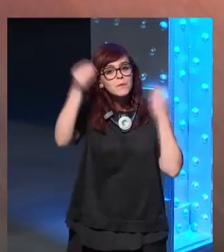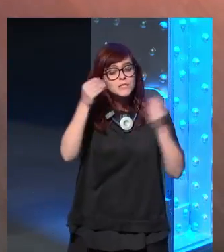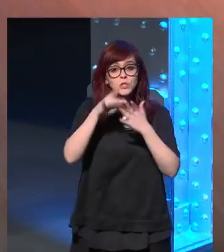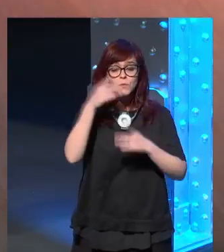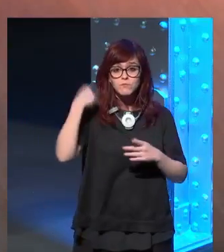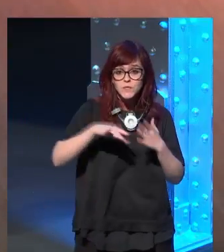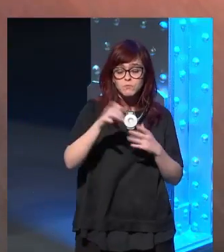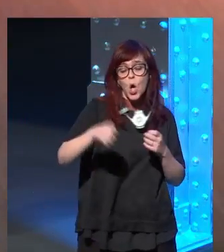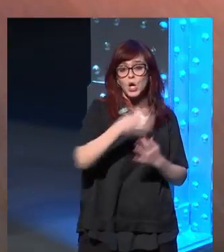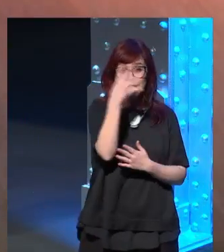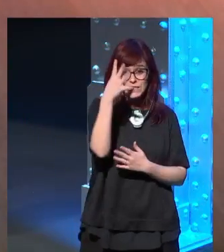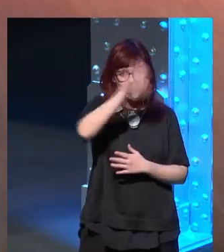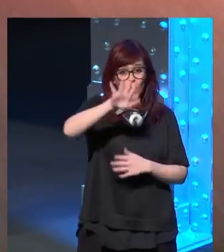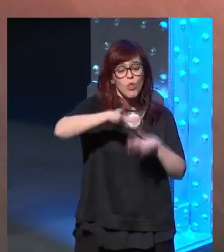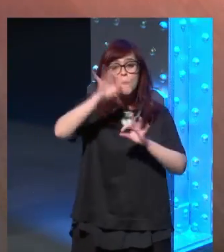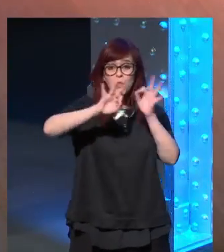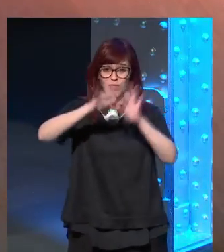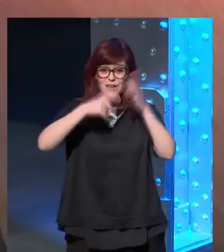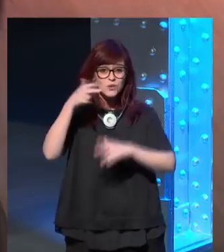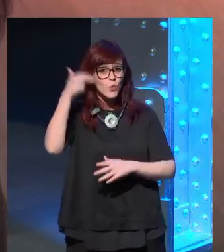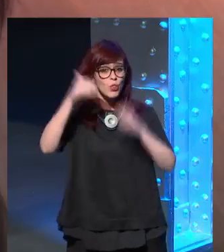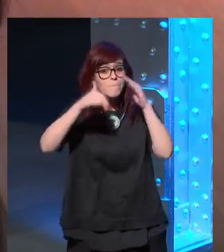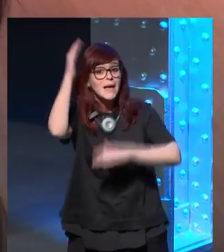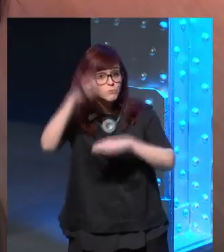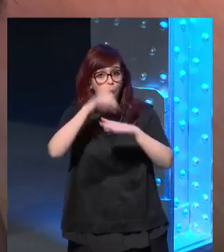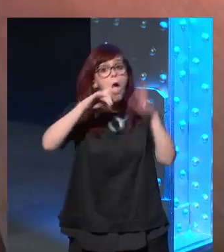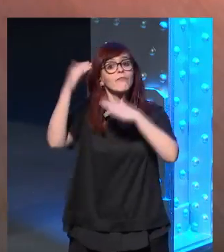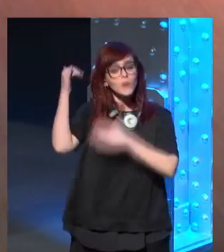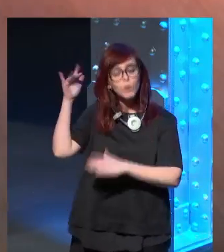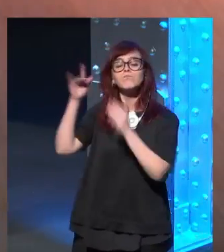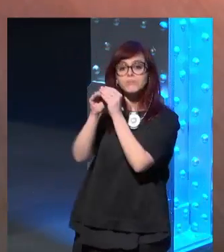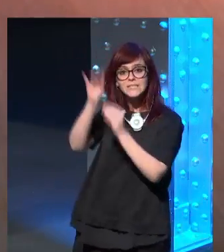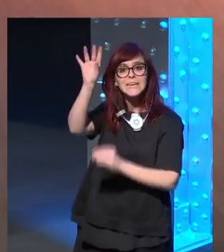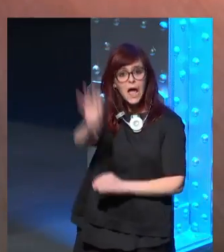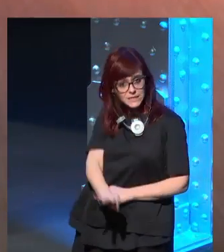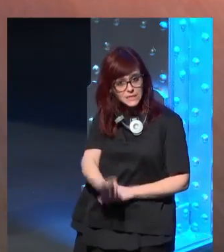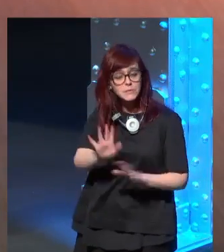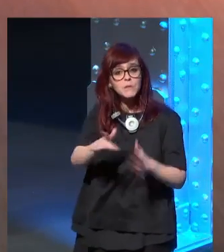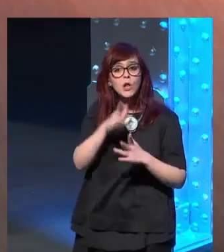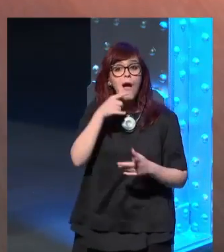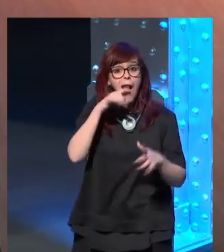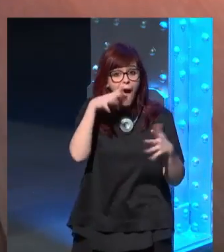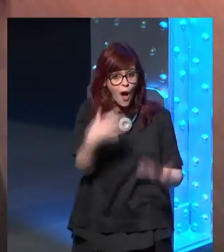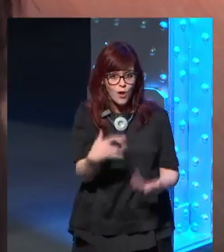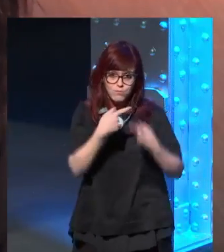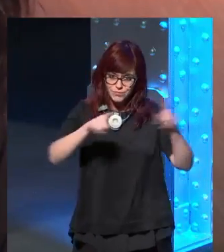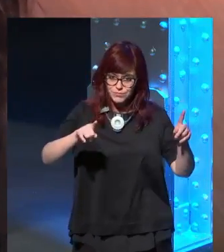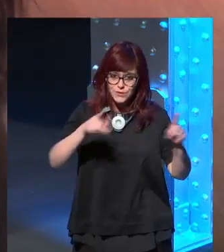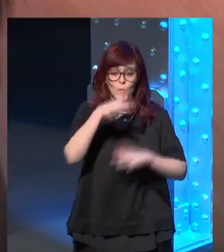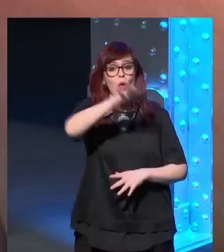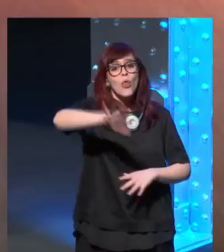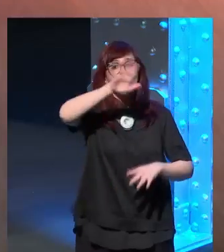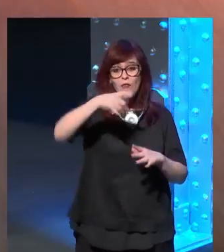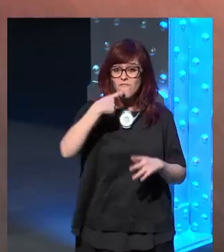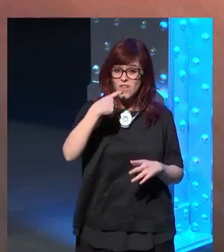rates, maybe because they tended to. I think some places in Finland, actually, it is 35 per 100,000 in